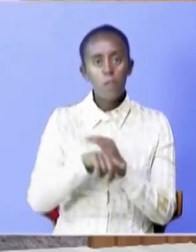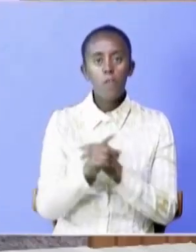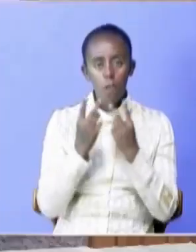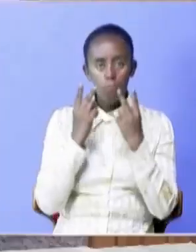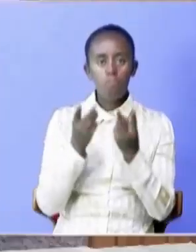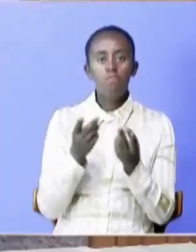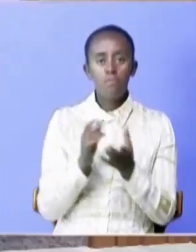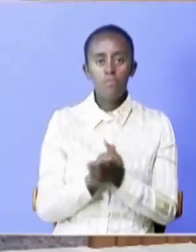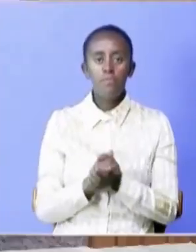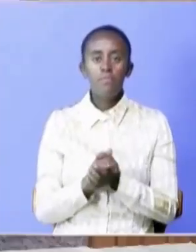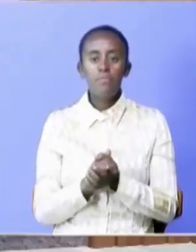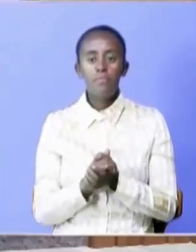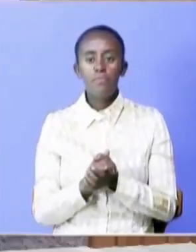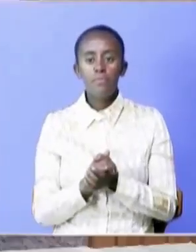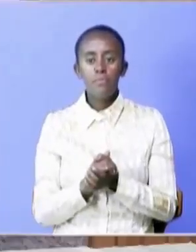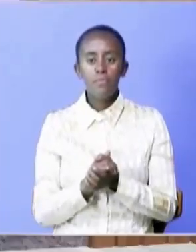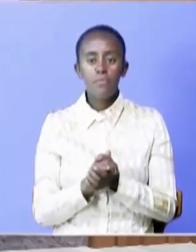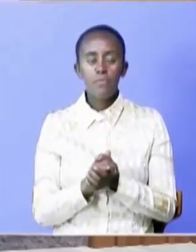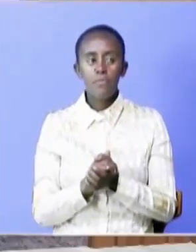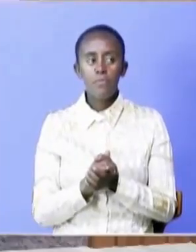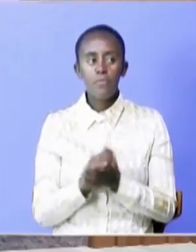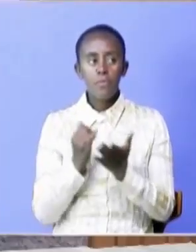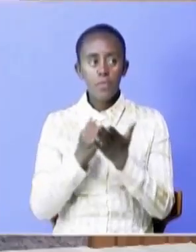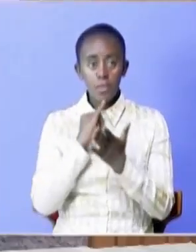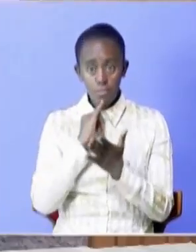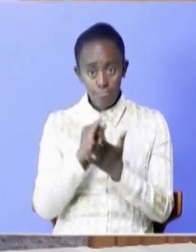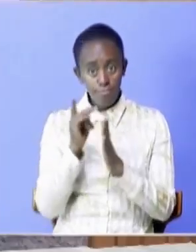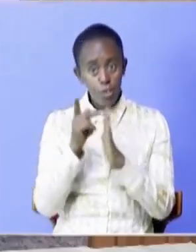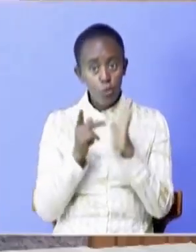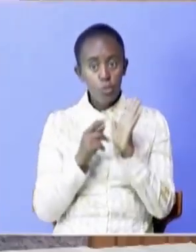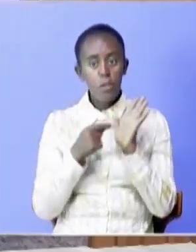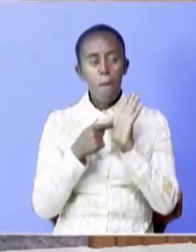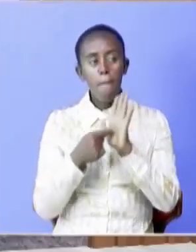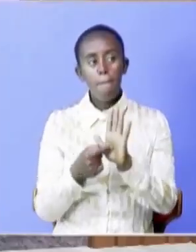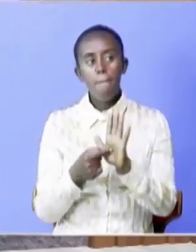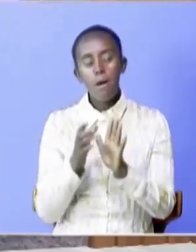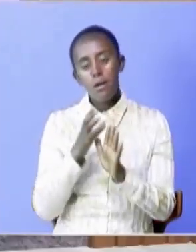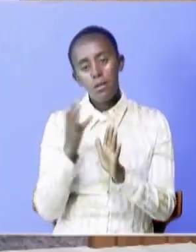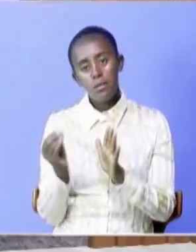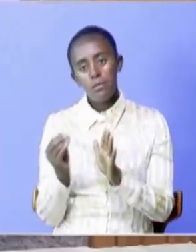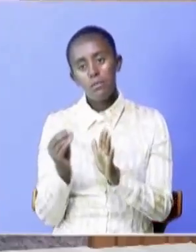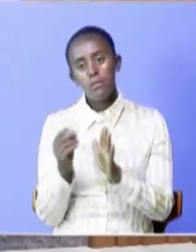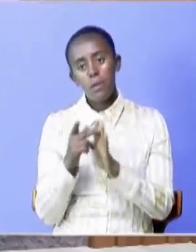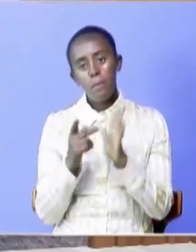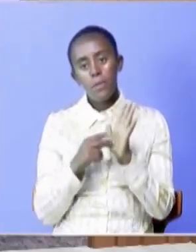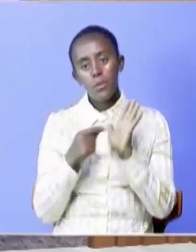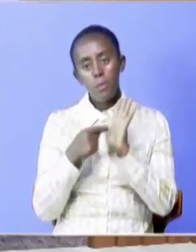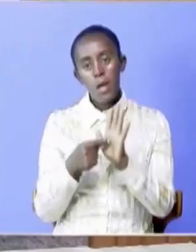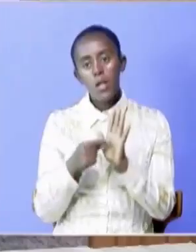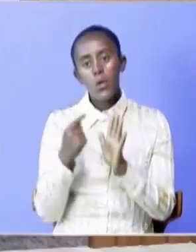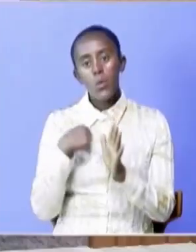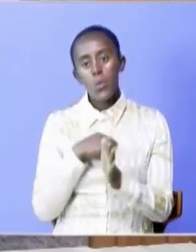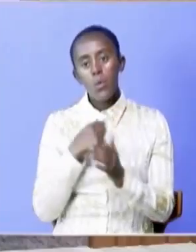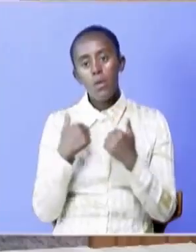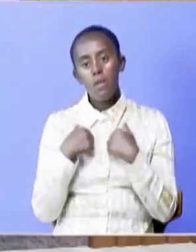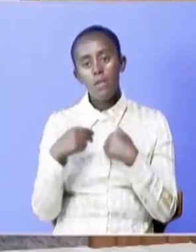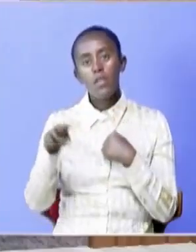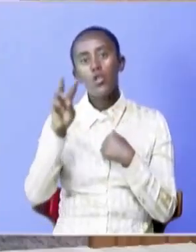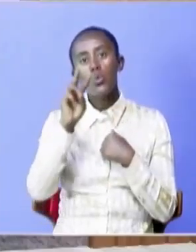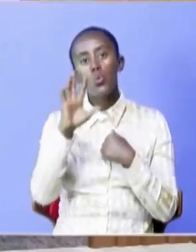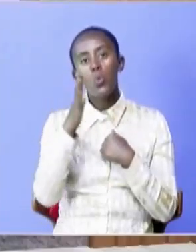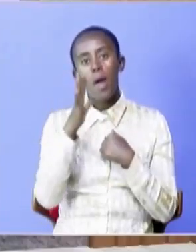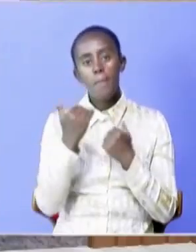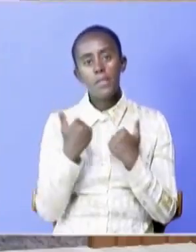on. So it is a punctuation mark, and in punctuation marks, we have two